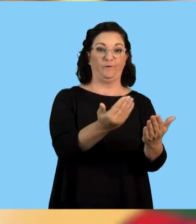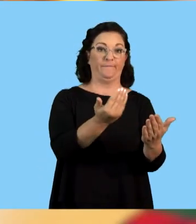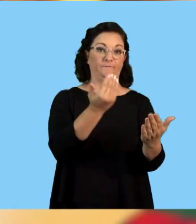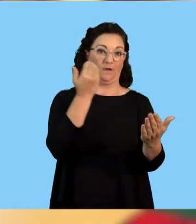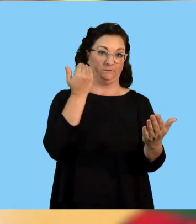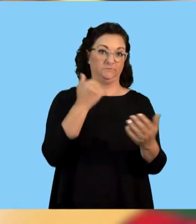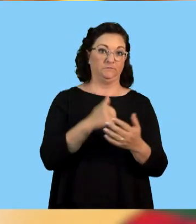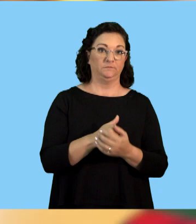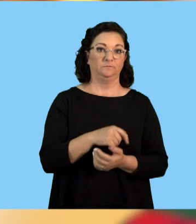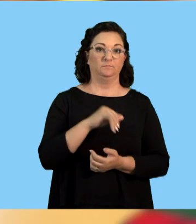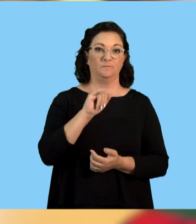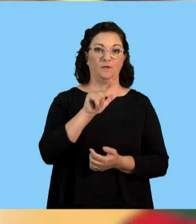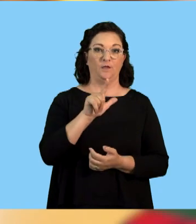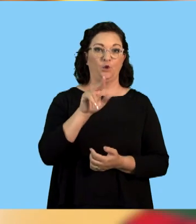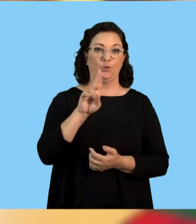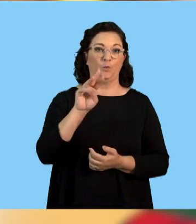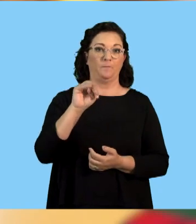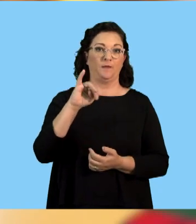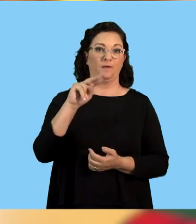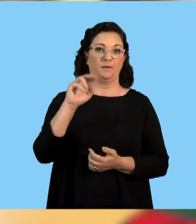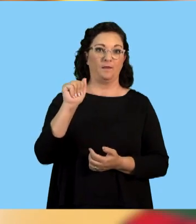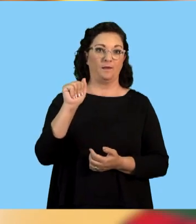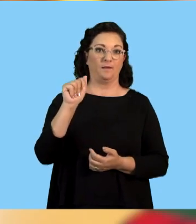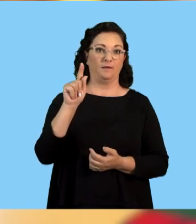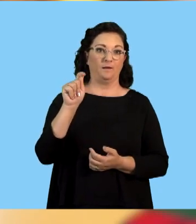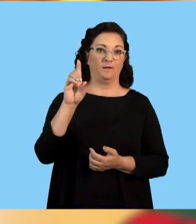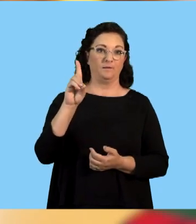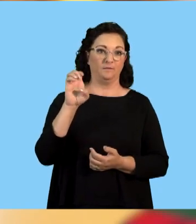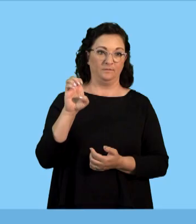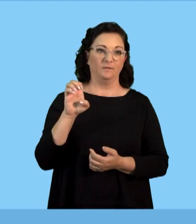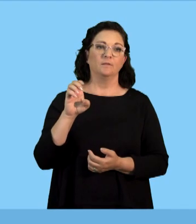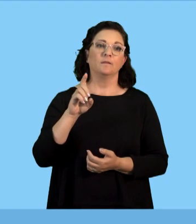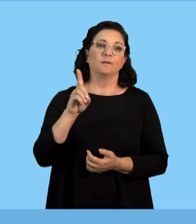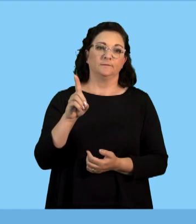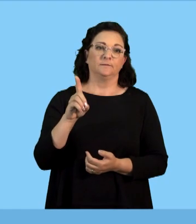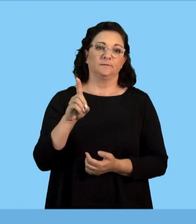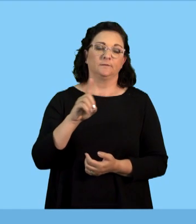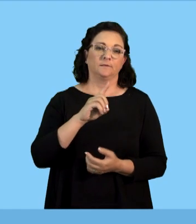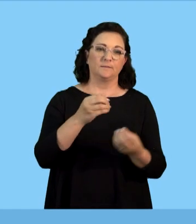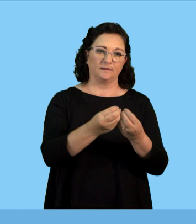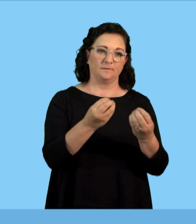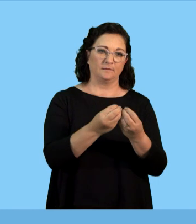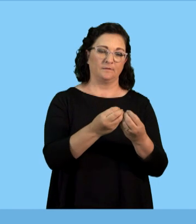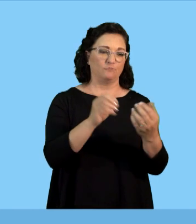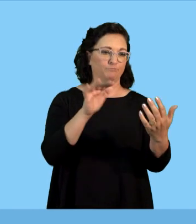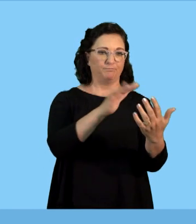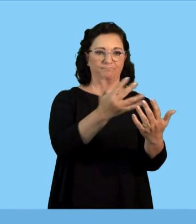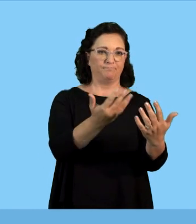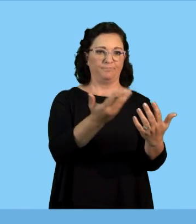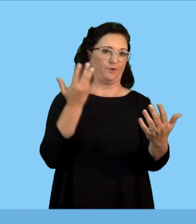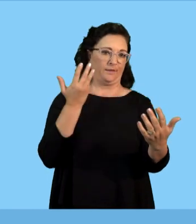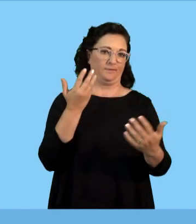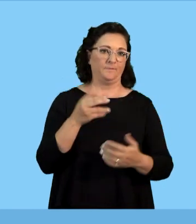light or that object has been illuminated. So an object that can reflect light rays,